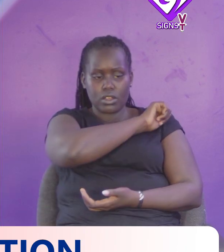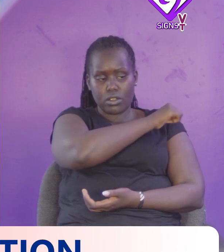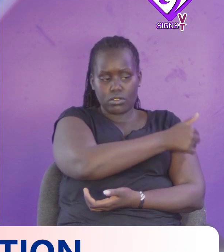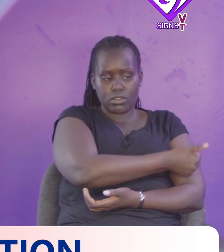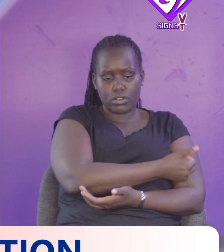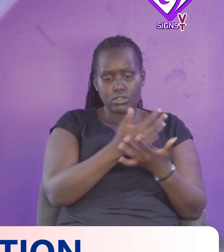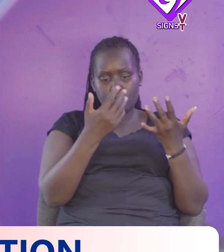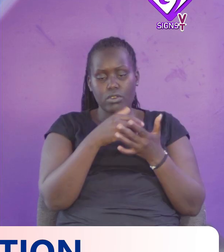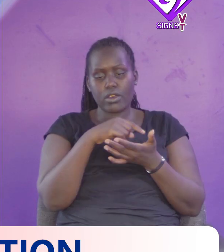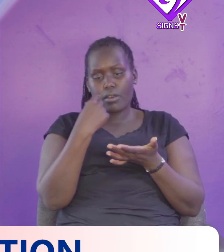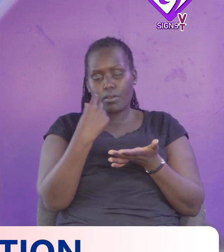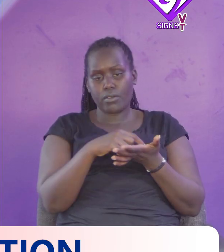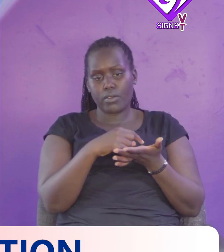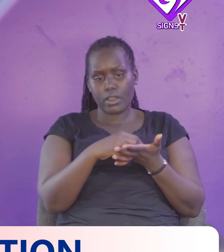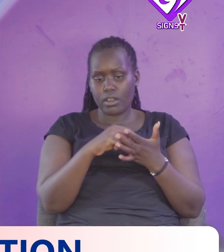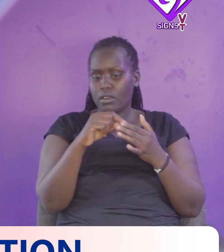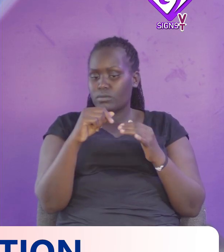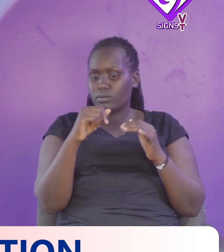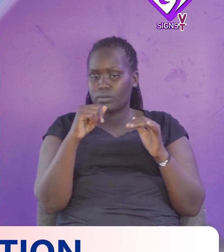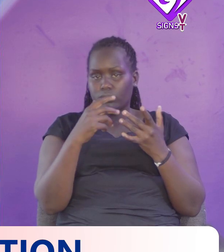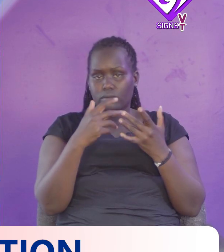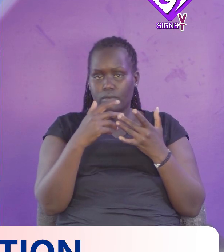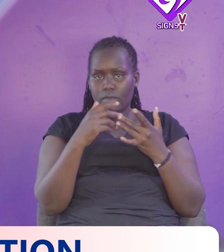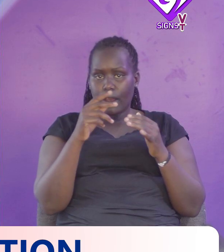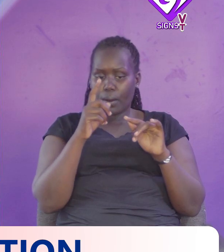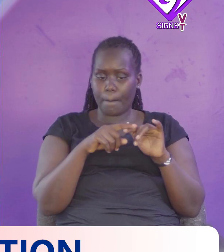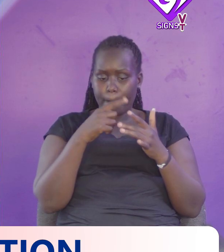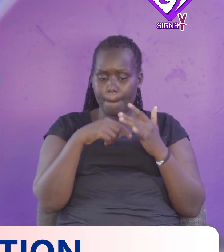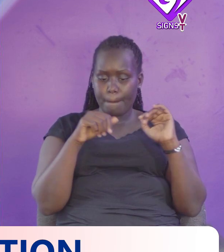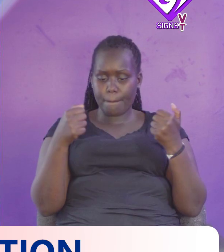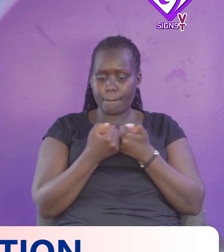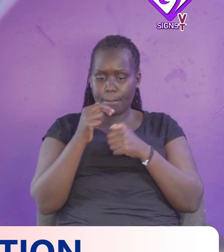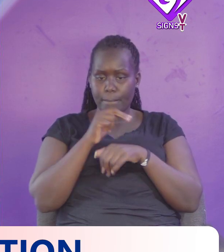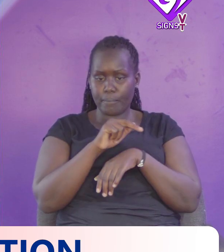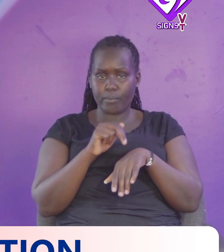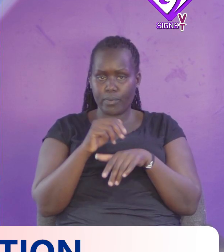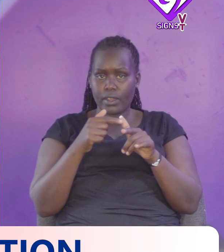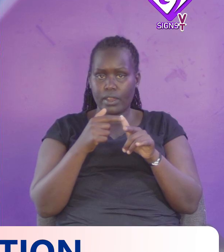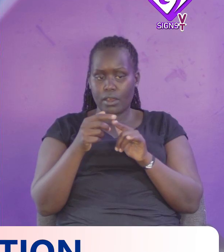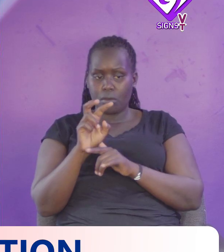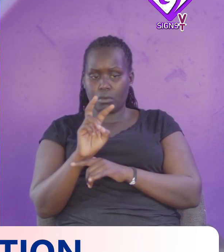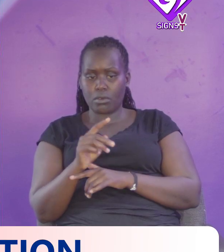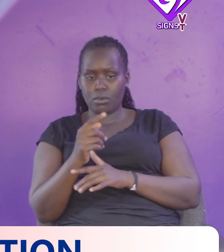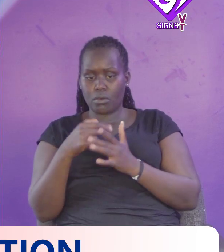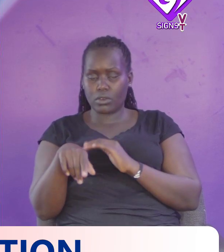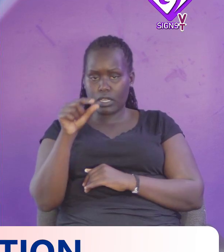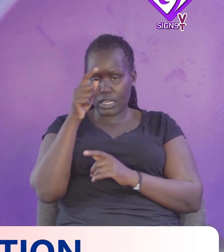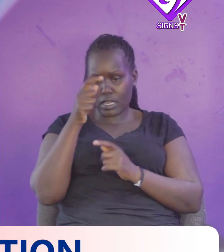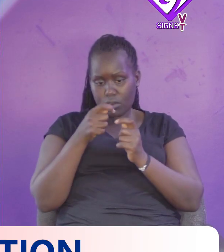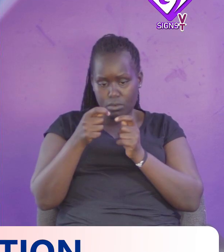Uganda. It doesn't matter, because whatever happens in a nation, we look at the governance, we look